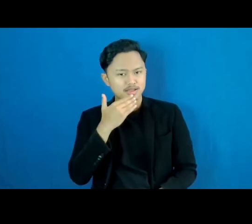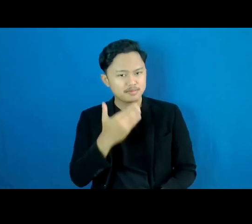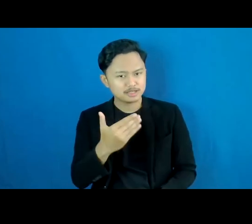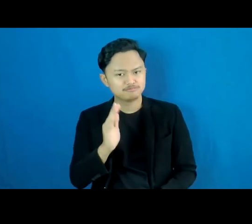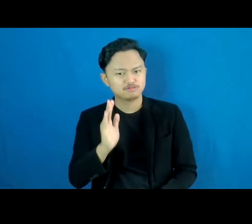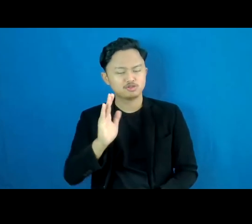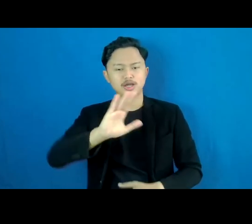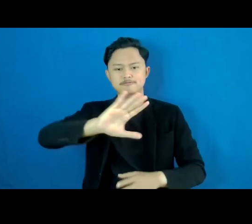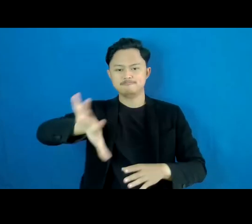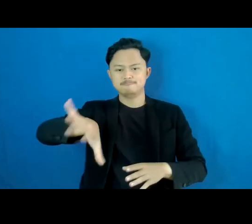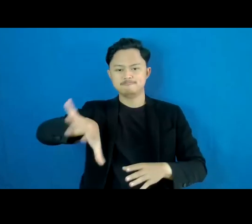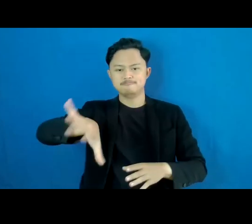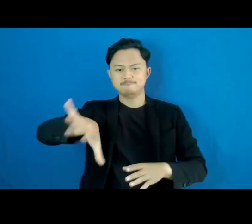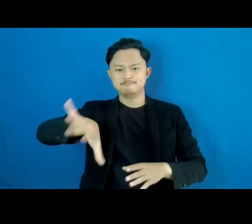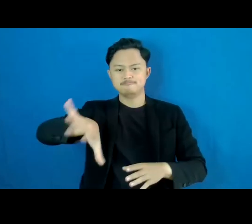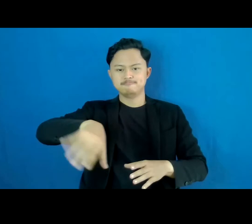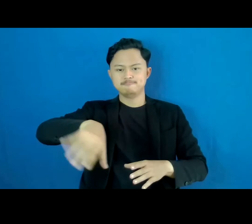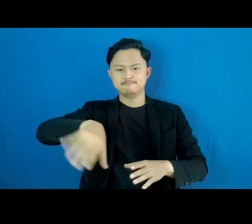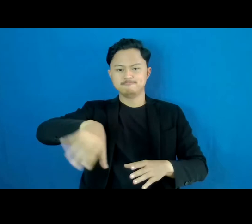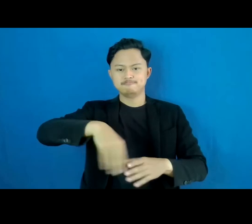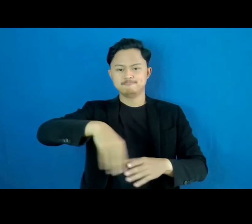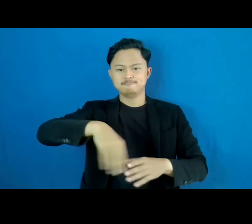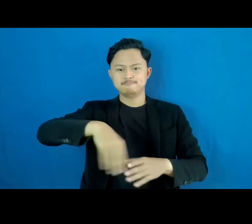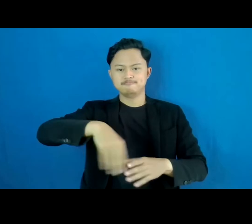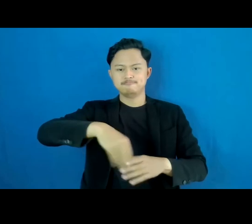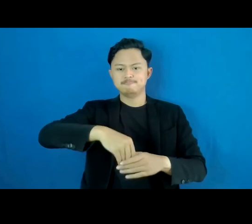like to thank you for participating and thank you for your